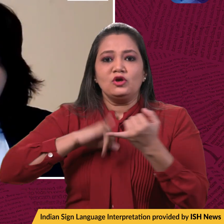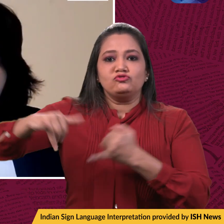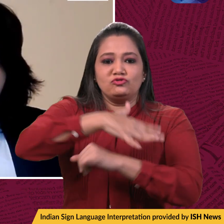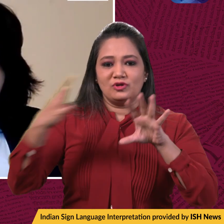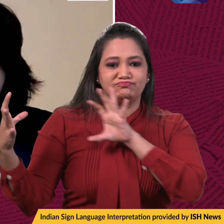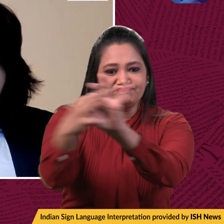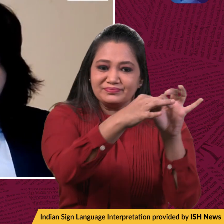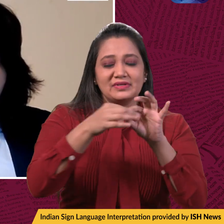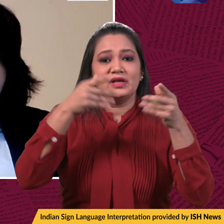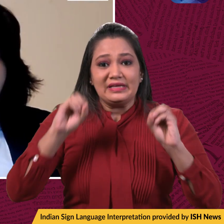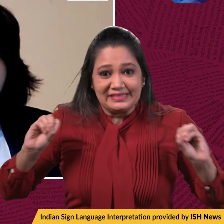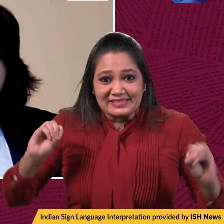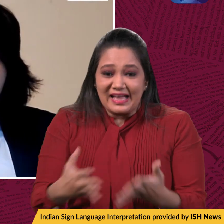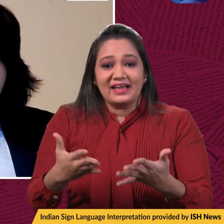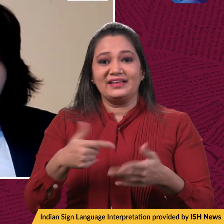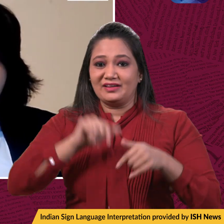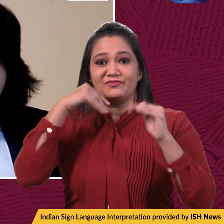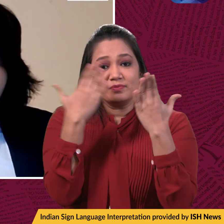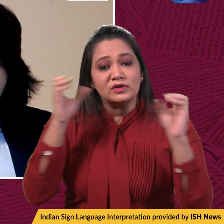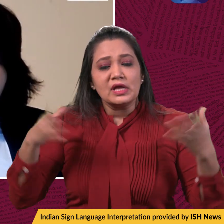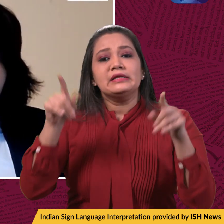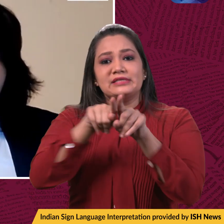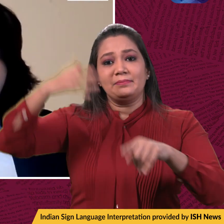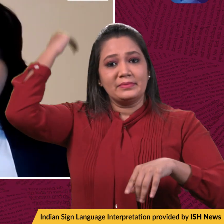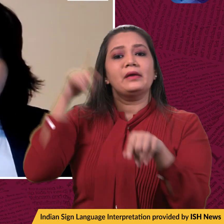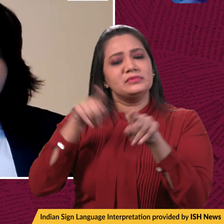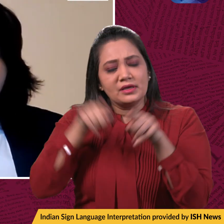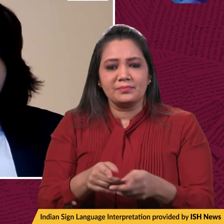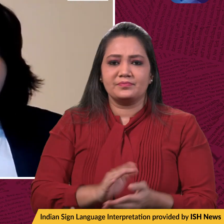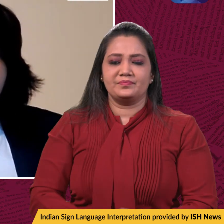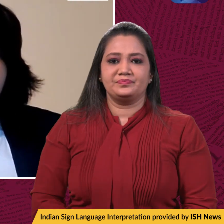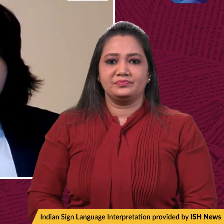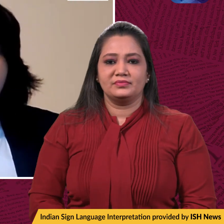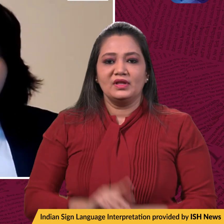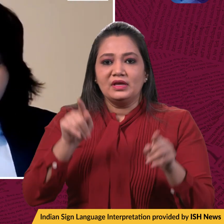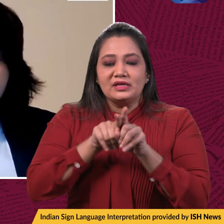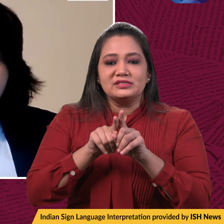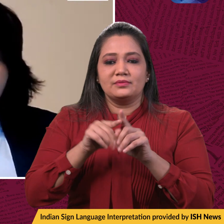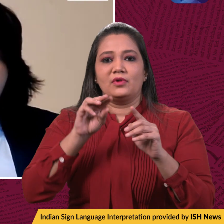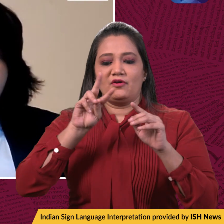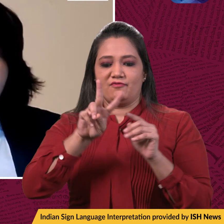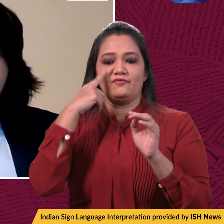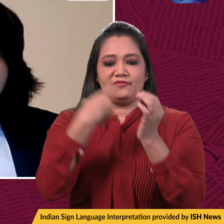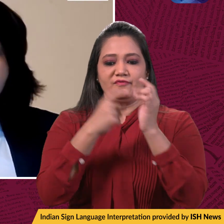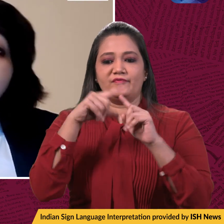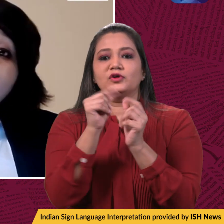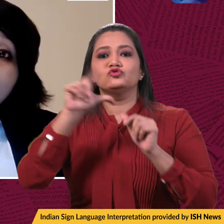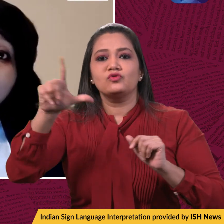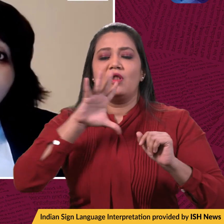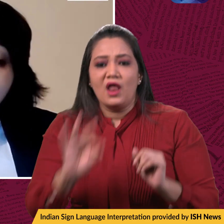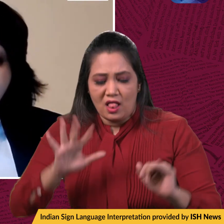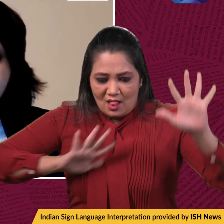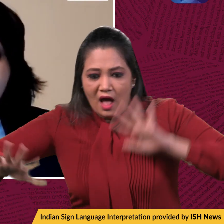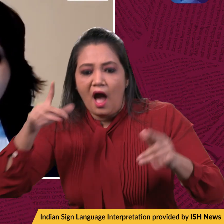networking was when we got started," end quote. Now, using augmented reality and virtual reality, Facebook plans